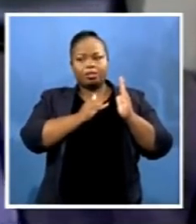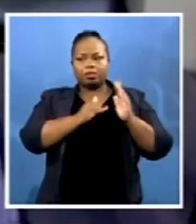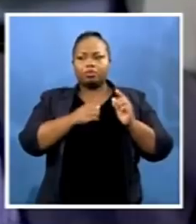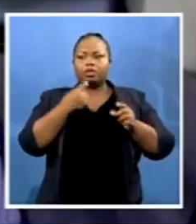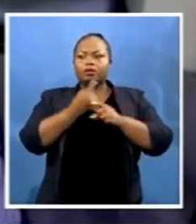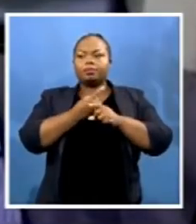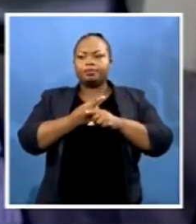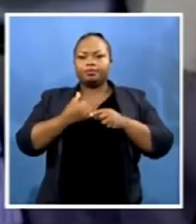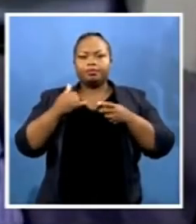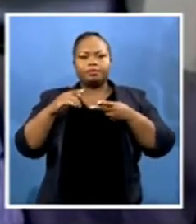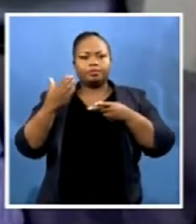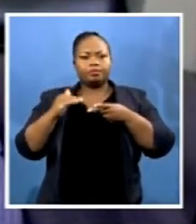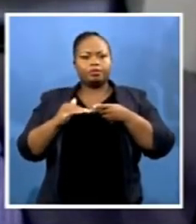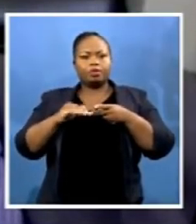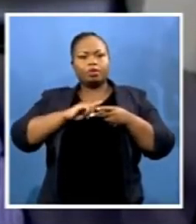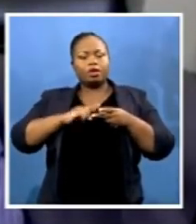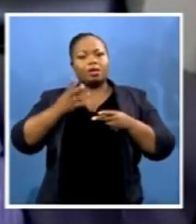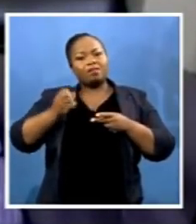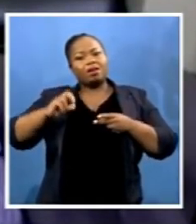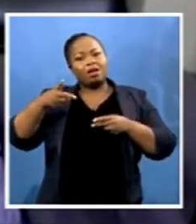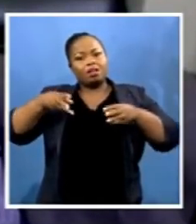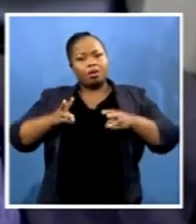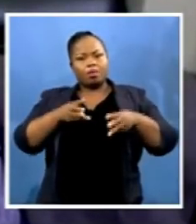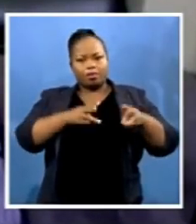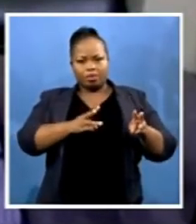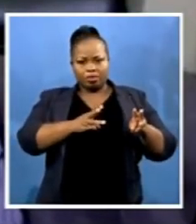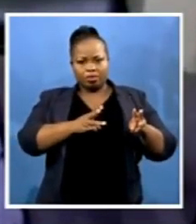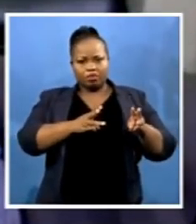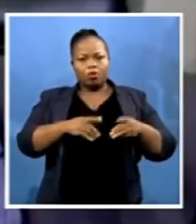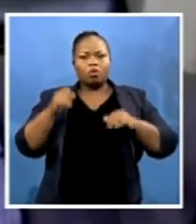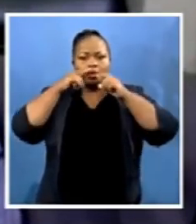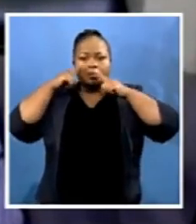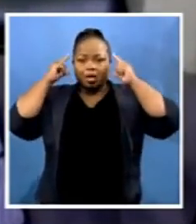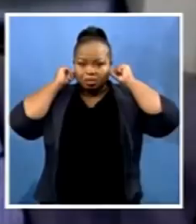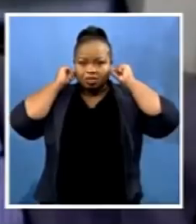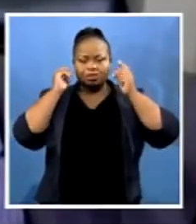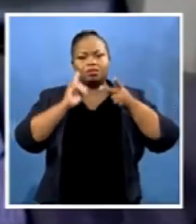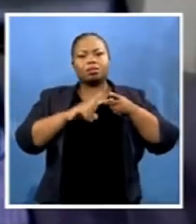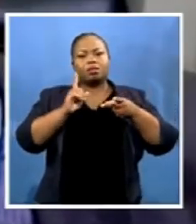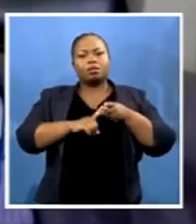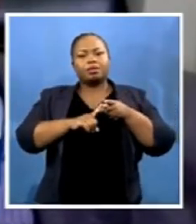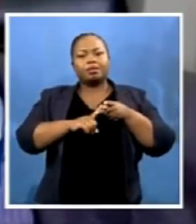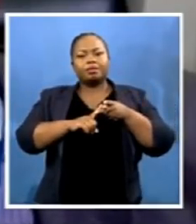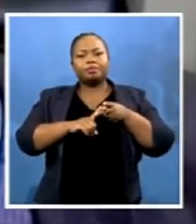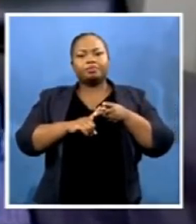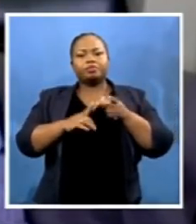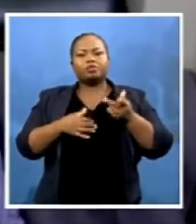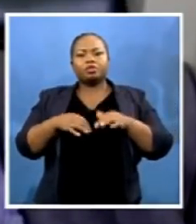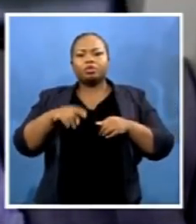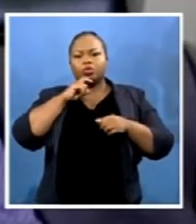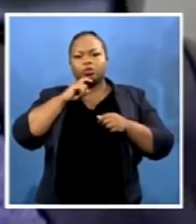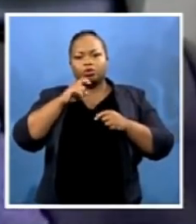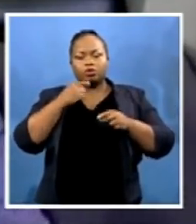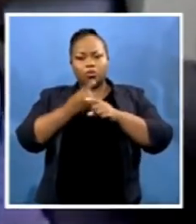other measures of wearing masks, reducing social or physical distancing in crowded